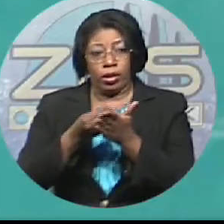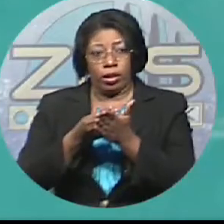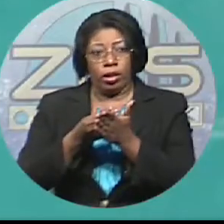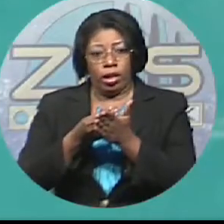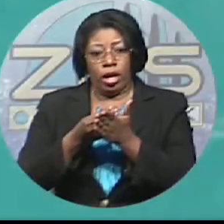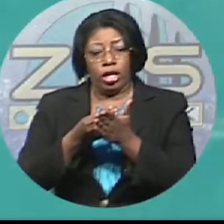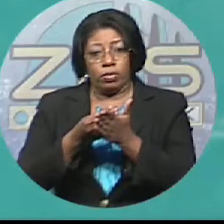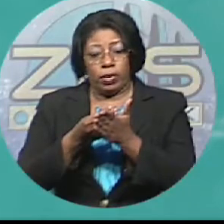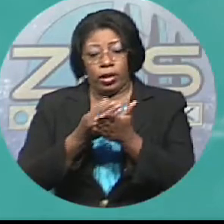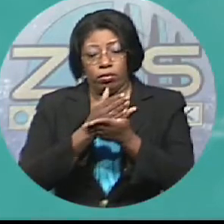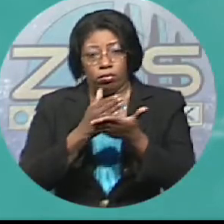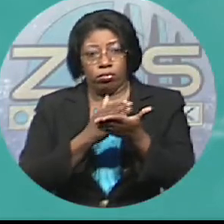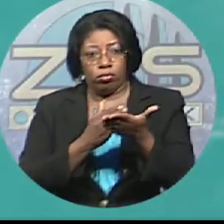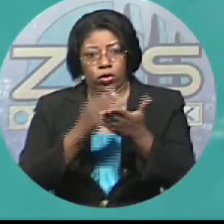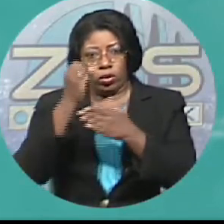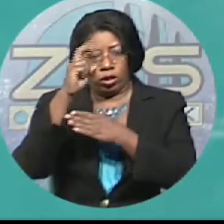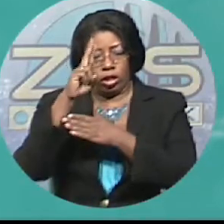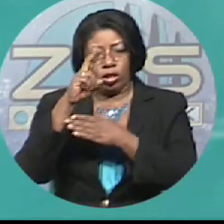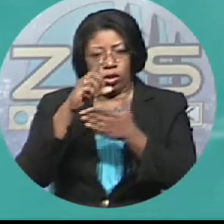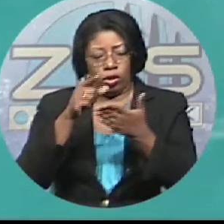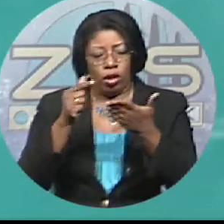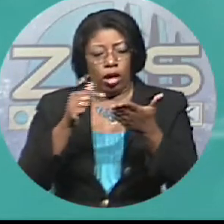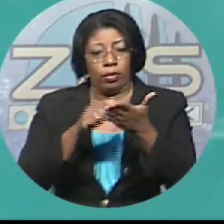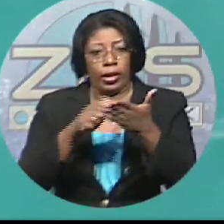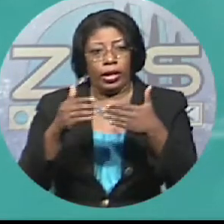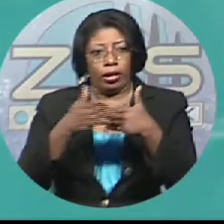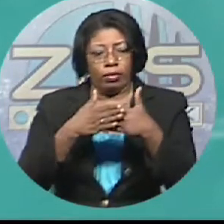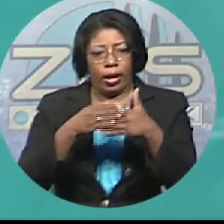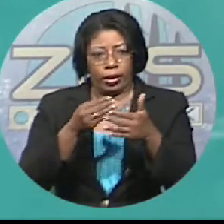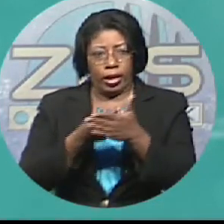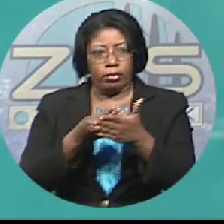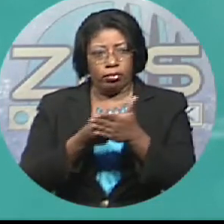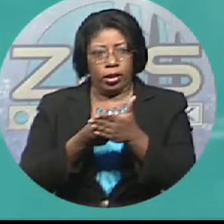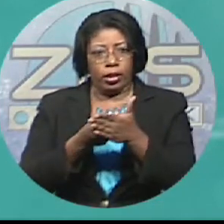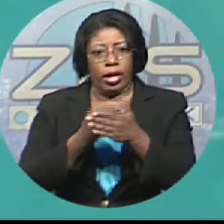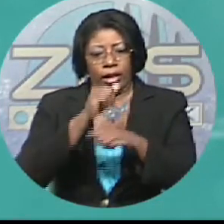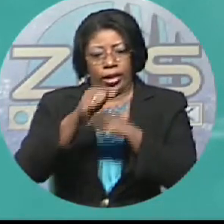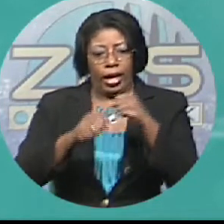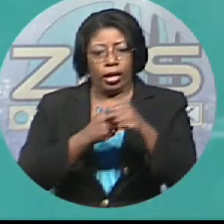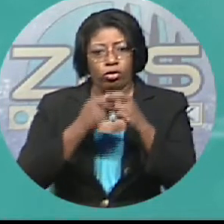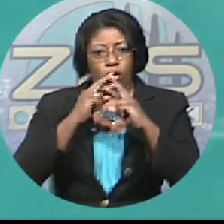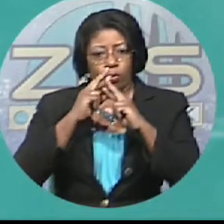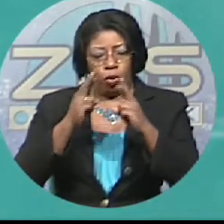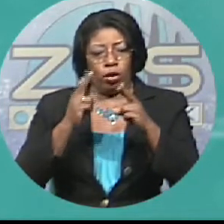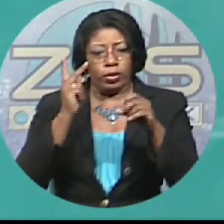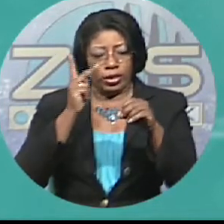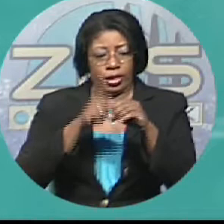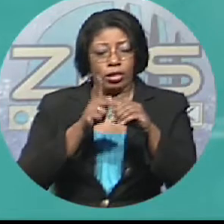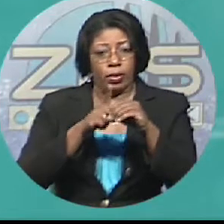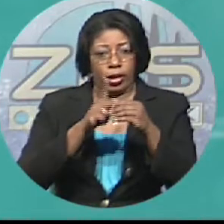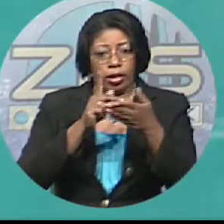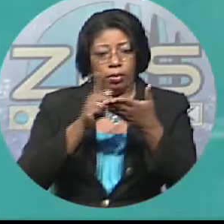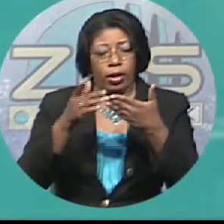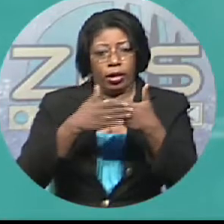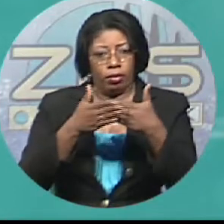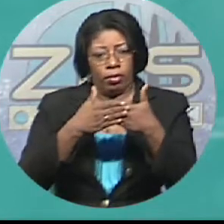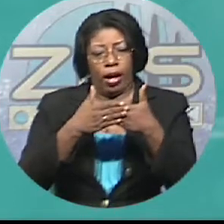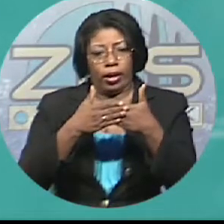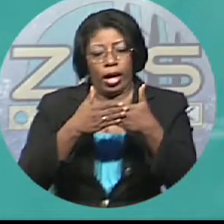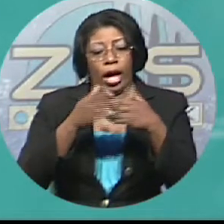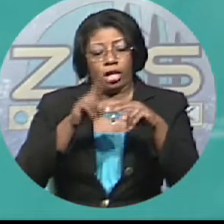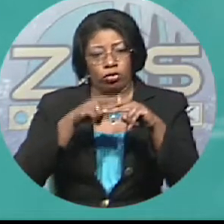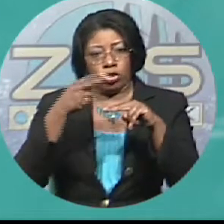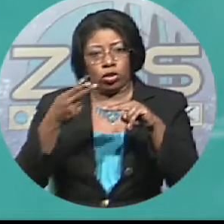two tranches, senior debt and participating debt. The annual report shows that the participating debt was cut considerably